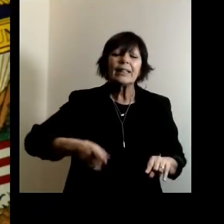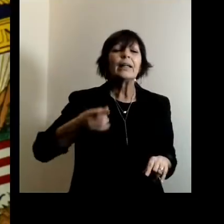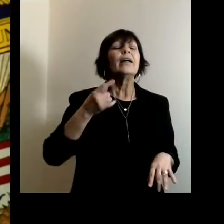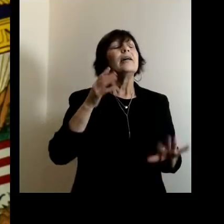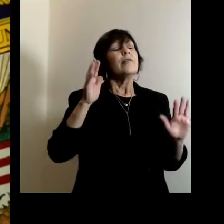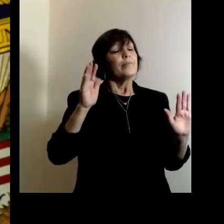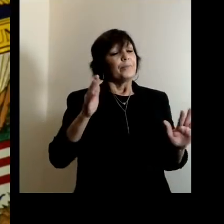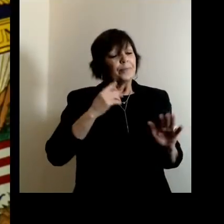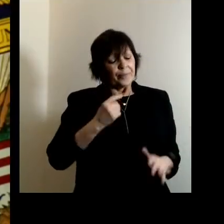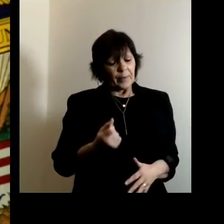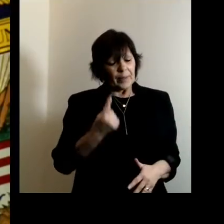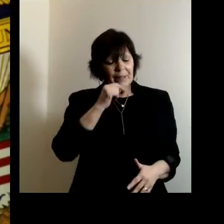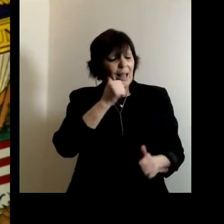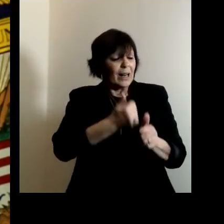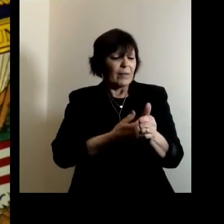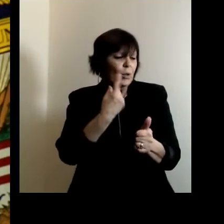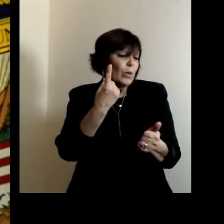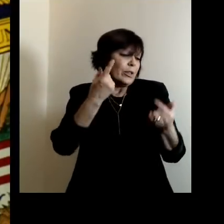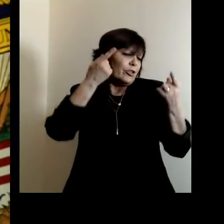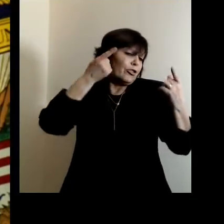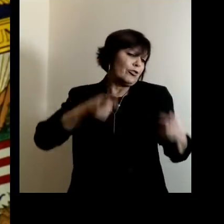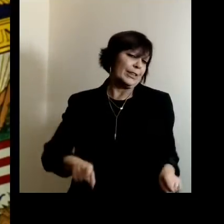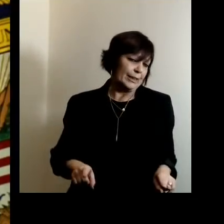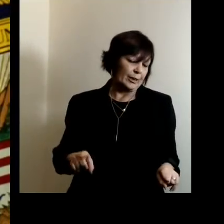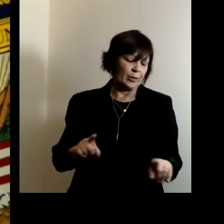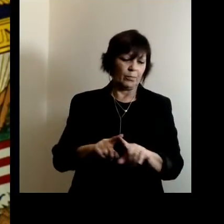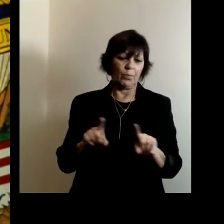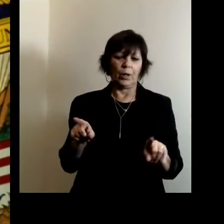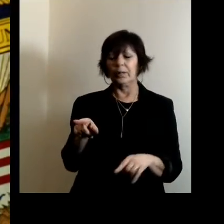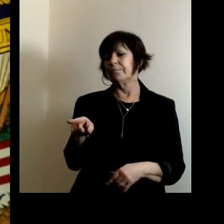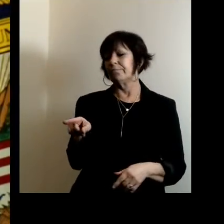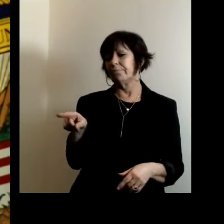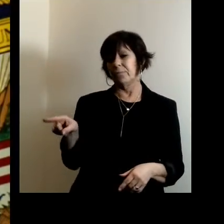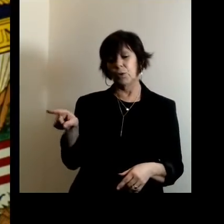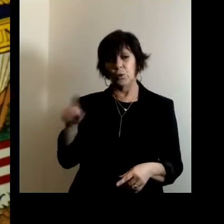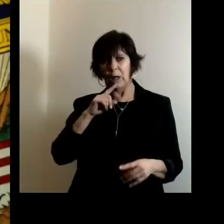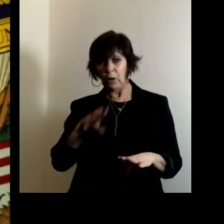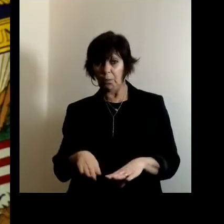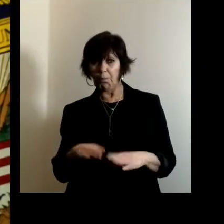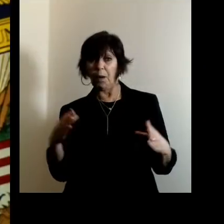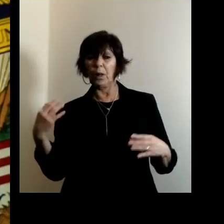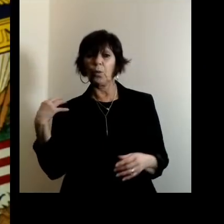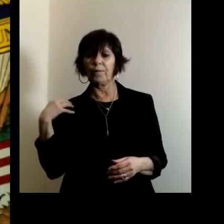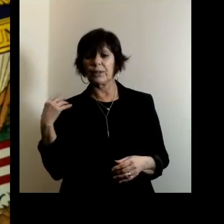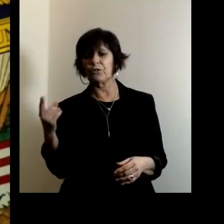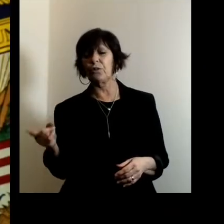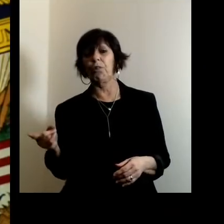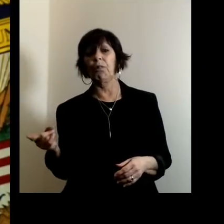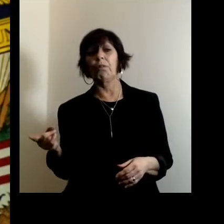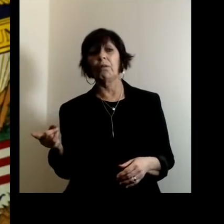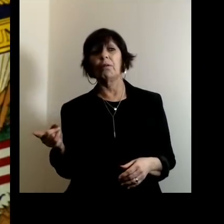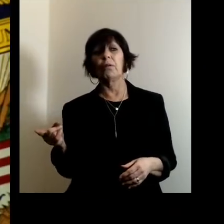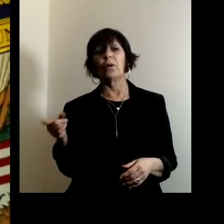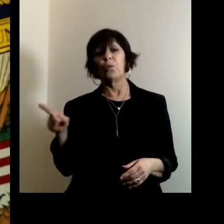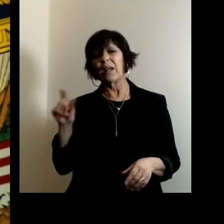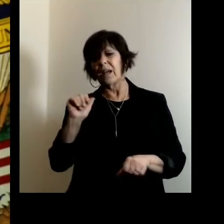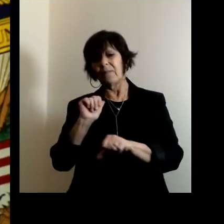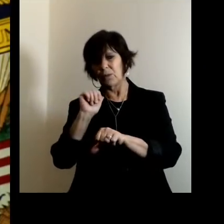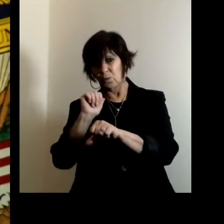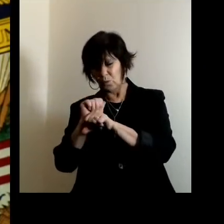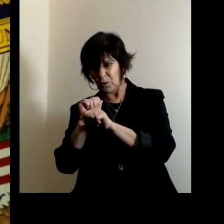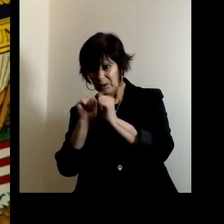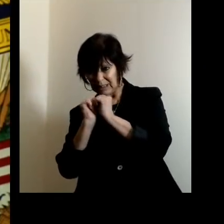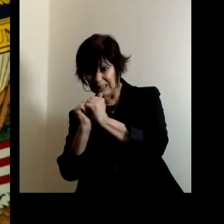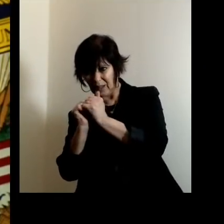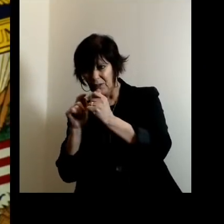understand that not everyone agrees with it, but when you're in a position as a public official, we have to basically work together to protect the